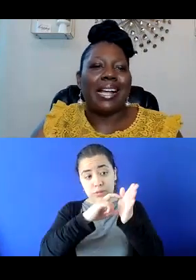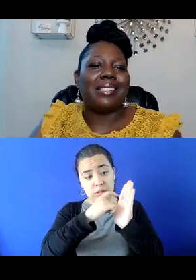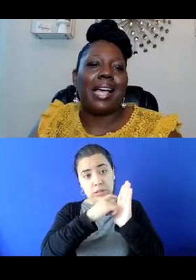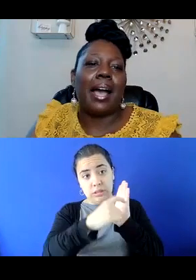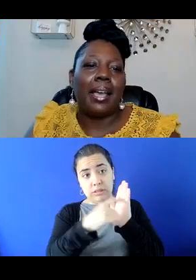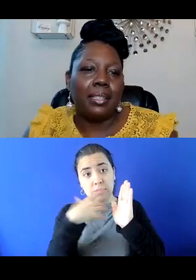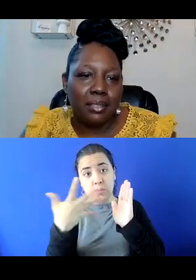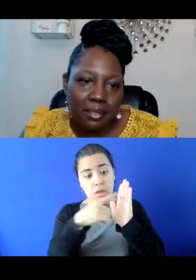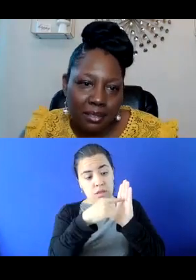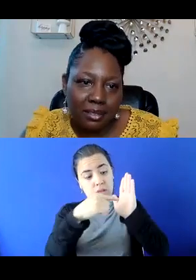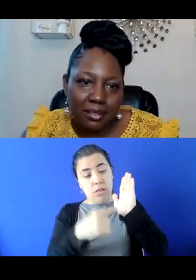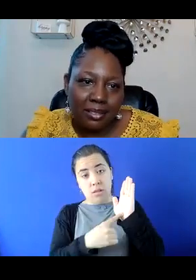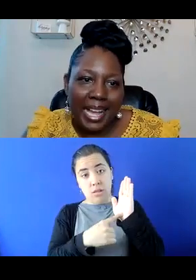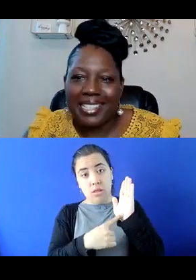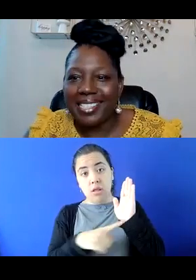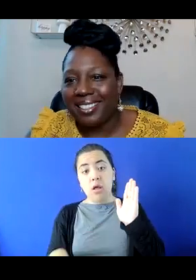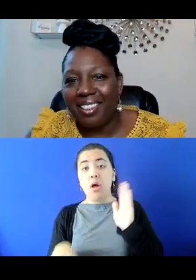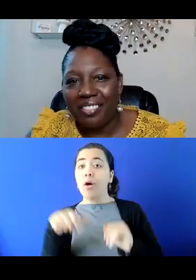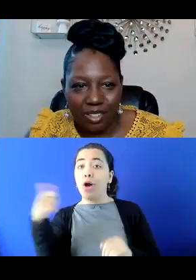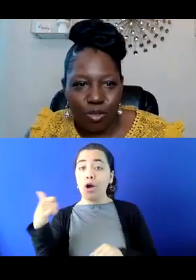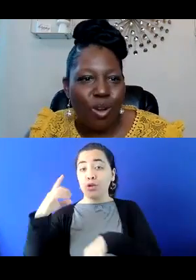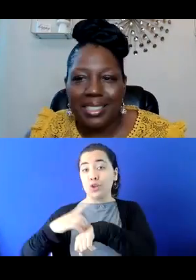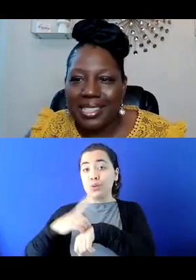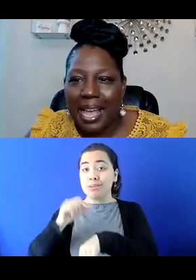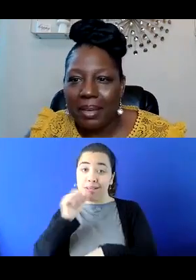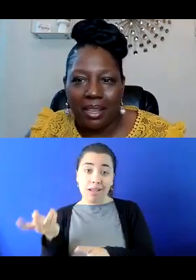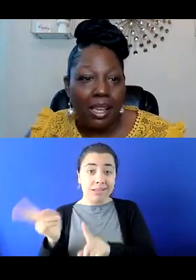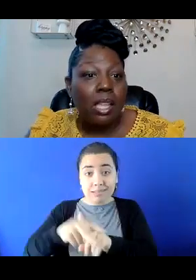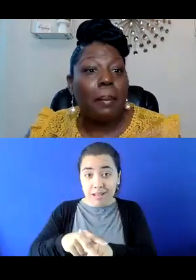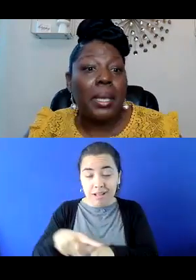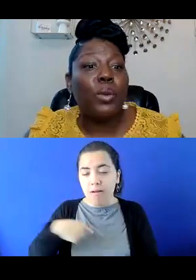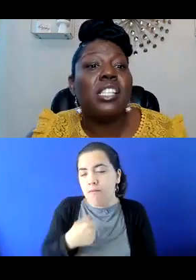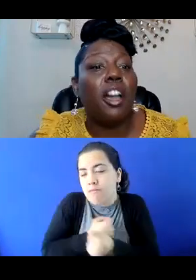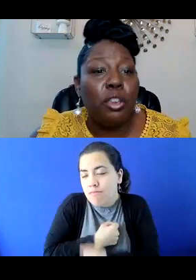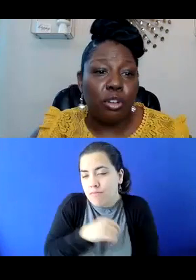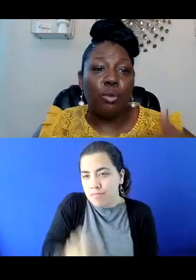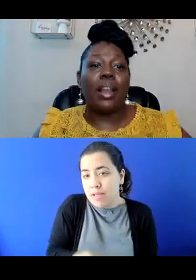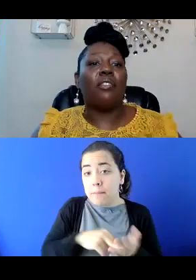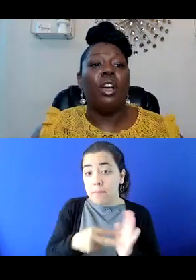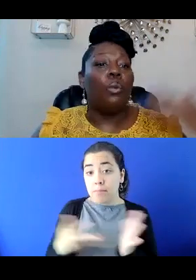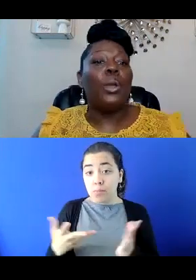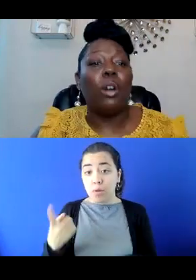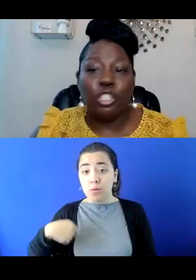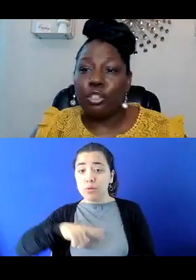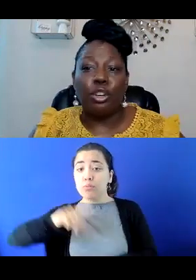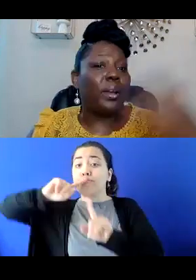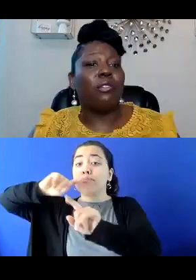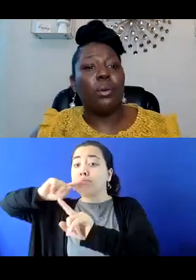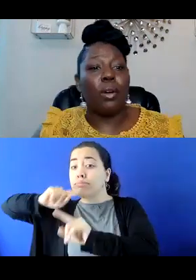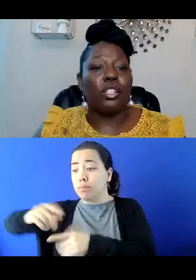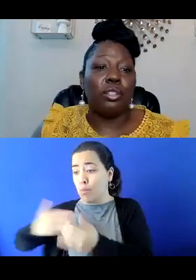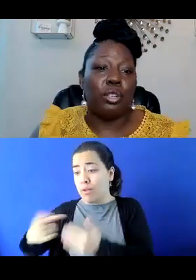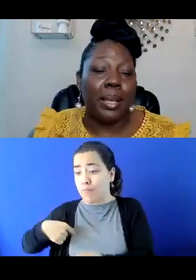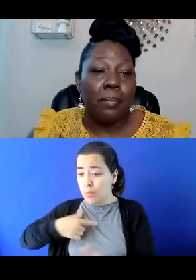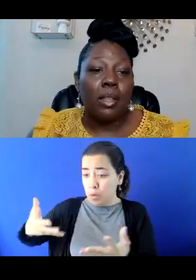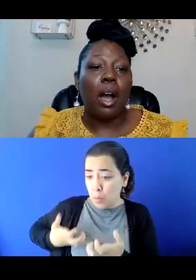duties as assigned. I just love it. What does that mean? That means we can tell you to do whatever we want you to do whenever we